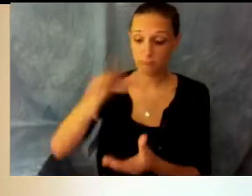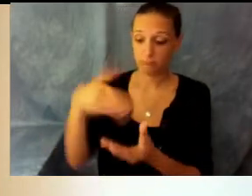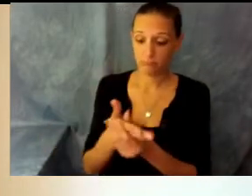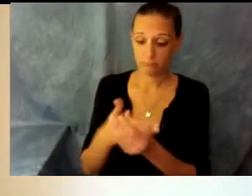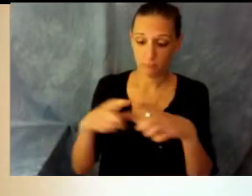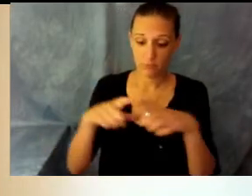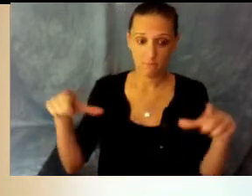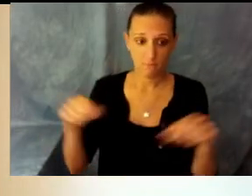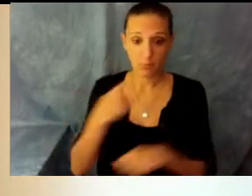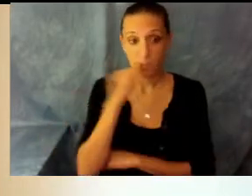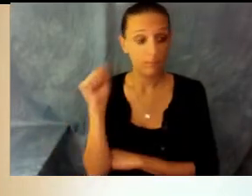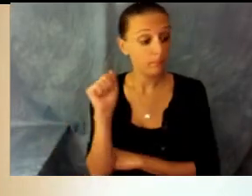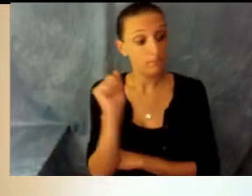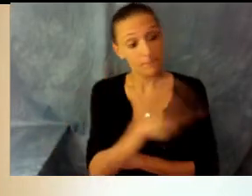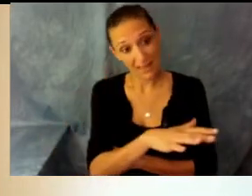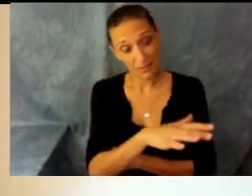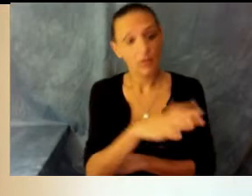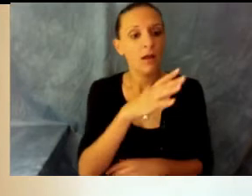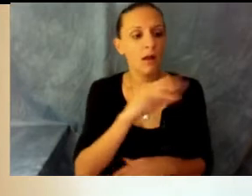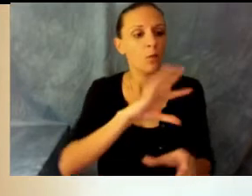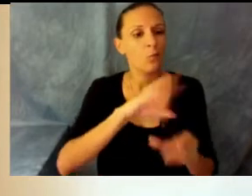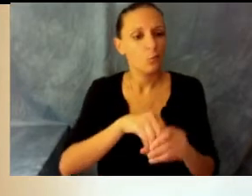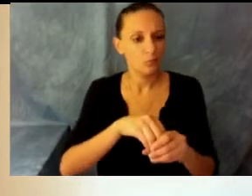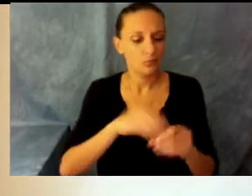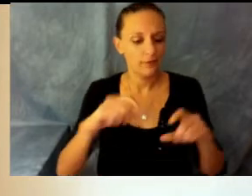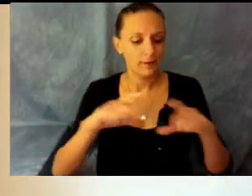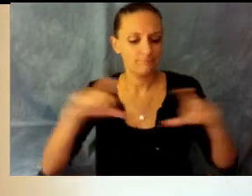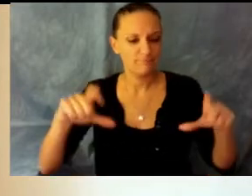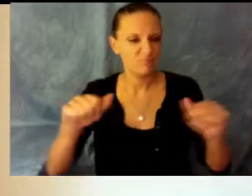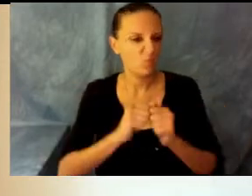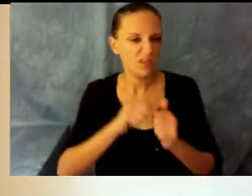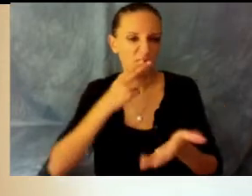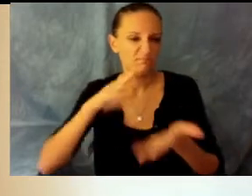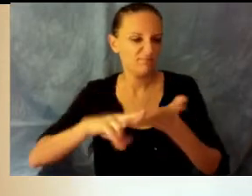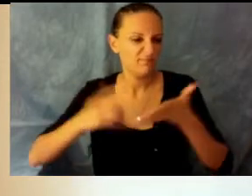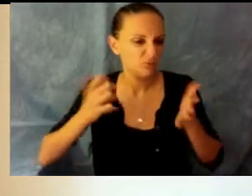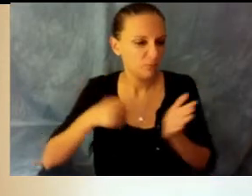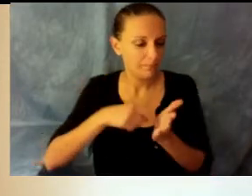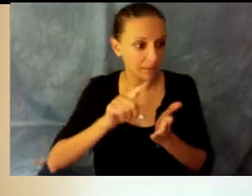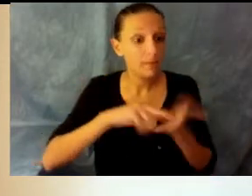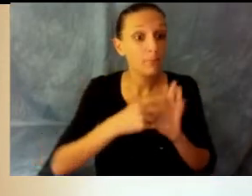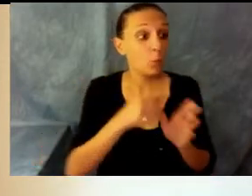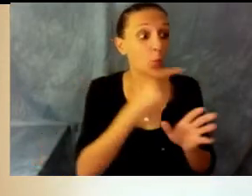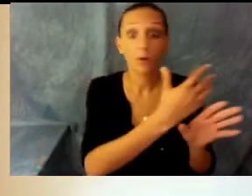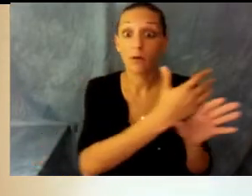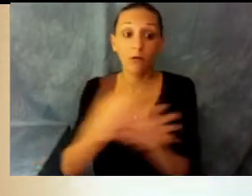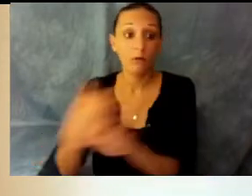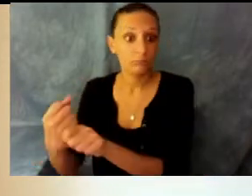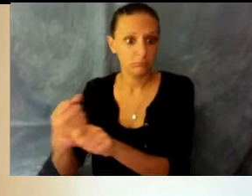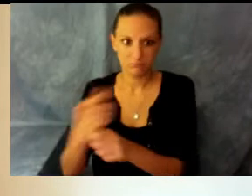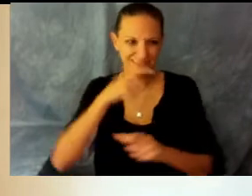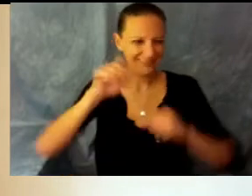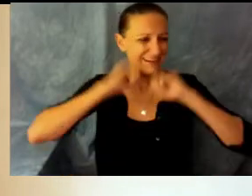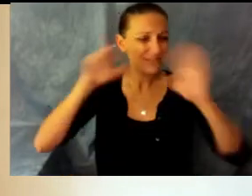you, and then we include a return postage paid envelope so that the person on the receiving end doesn't have to have anything. They don't have to have a